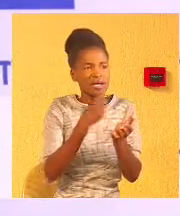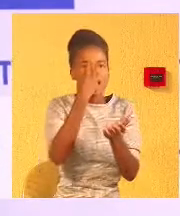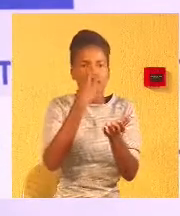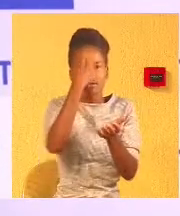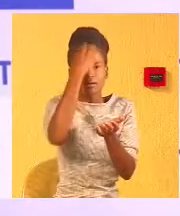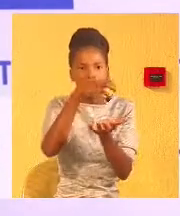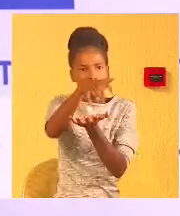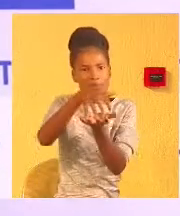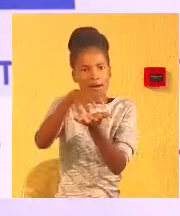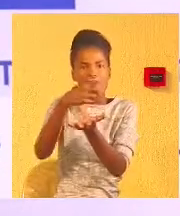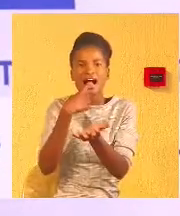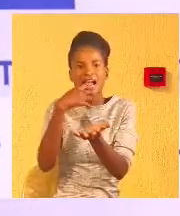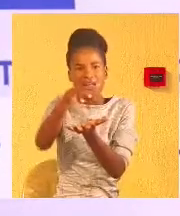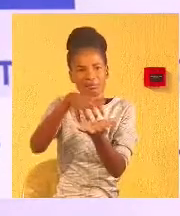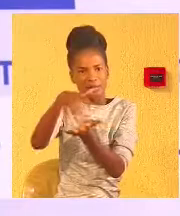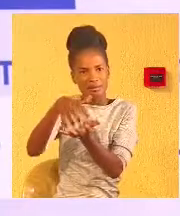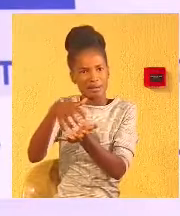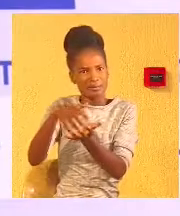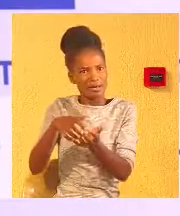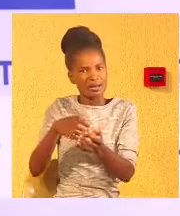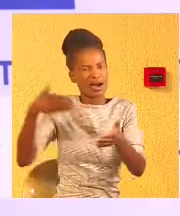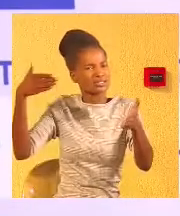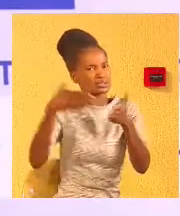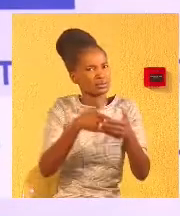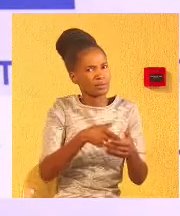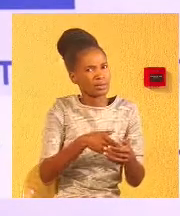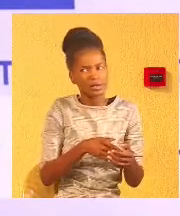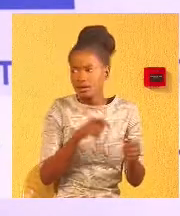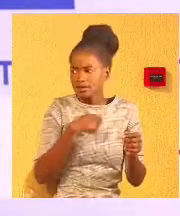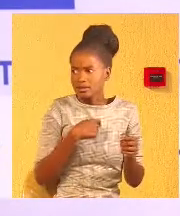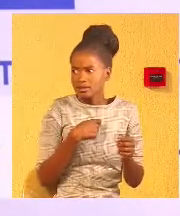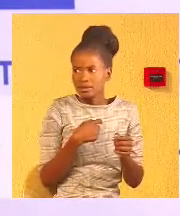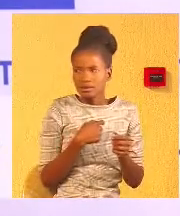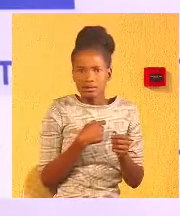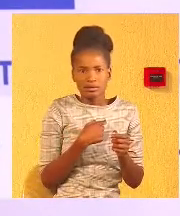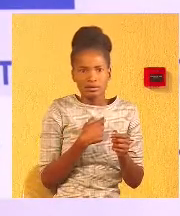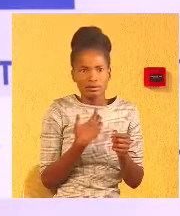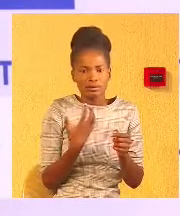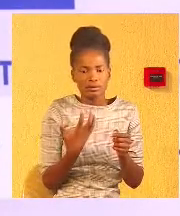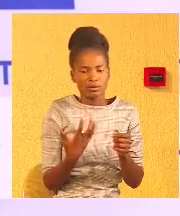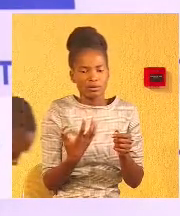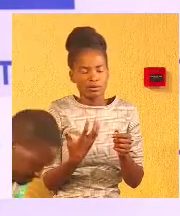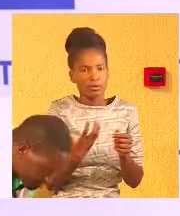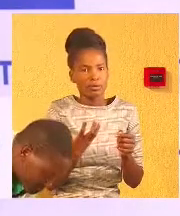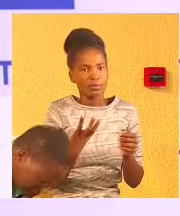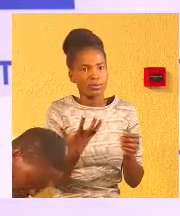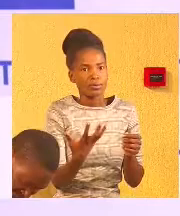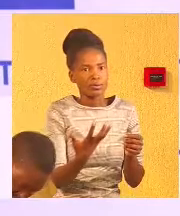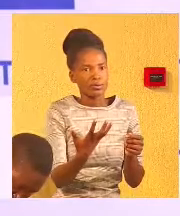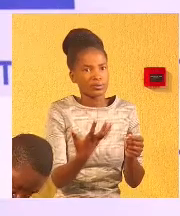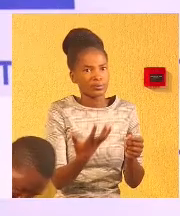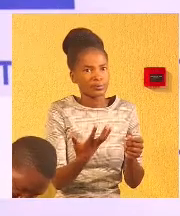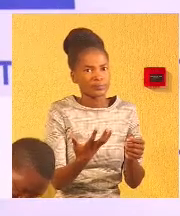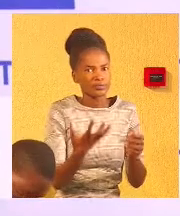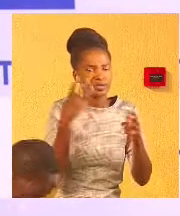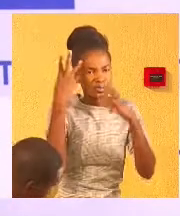that she owes AgriBank and now she's sitting with products that she can't move. She's